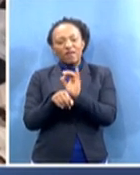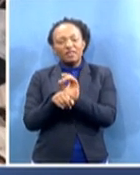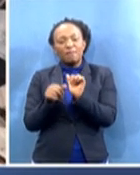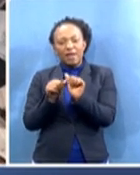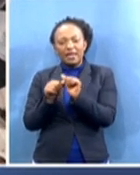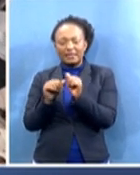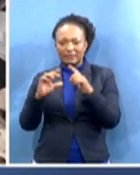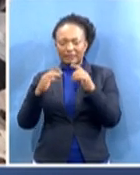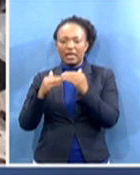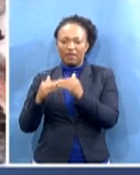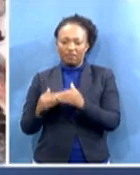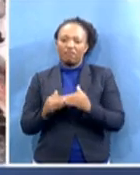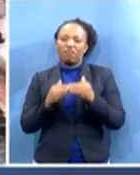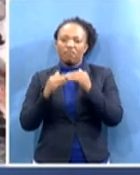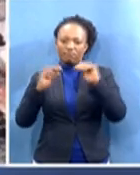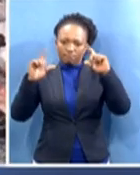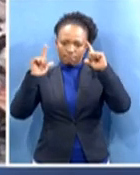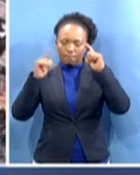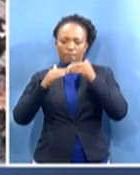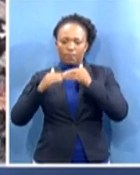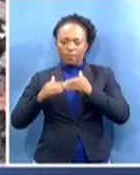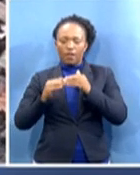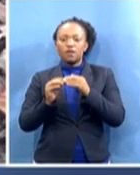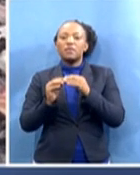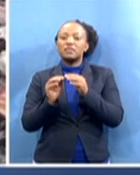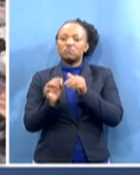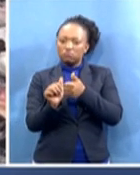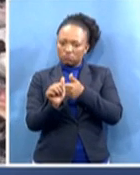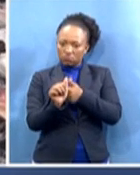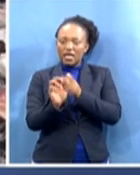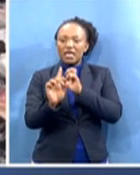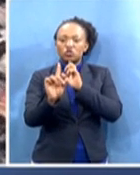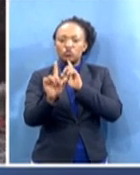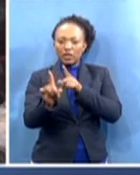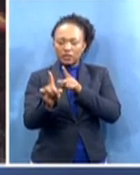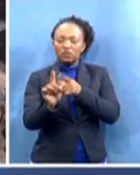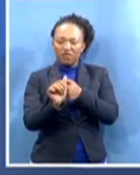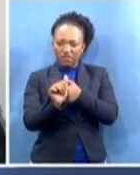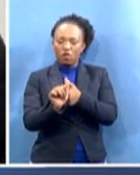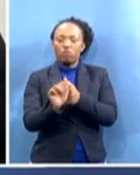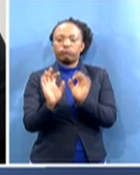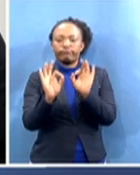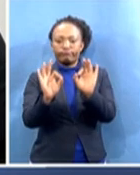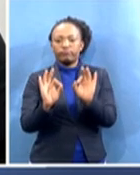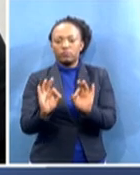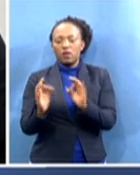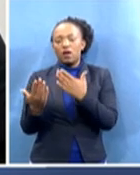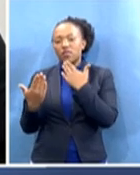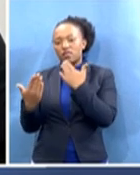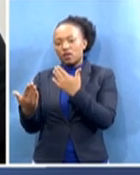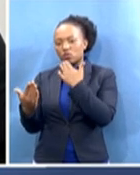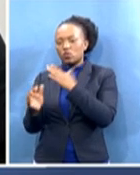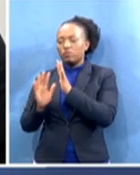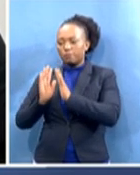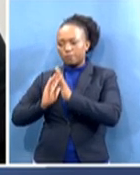are following instruction step by step. Well, let's thank you for talking to us this morning and hope to get